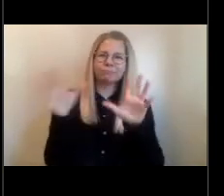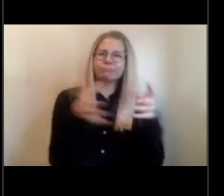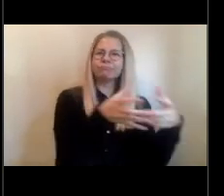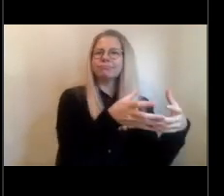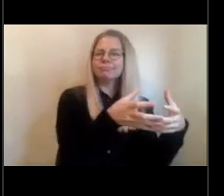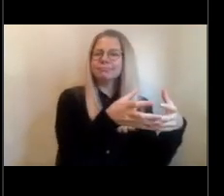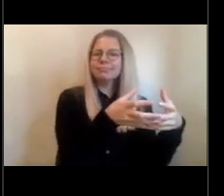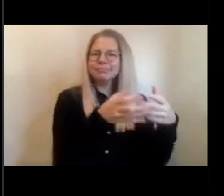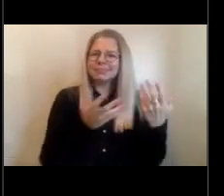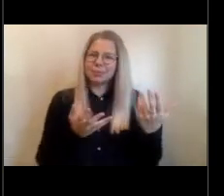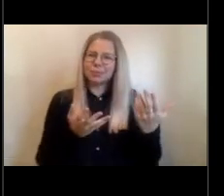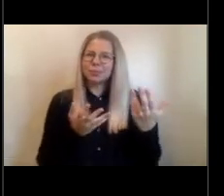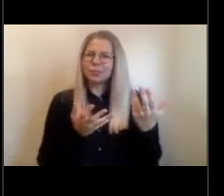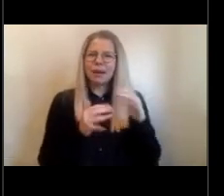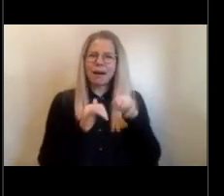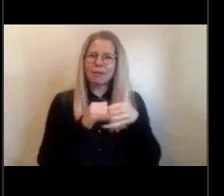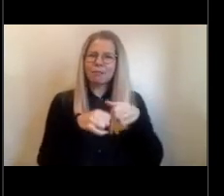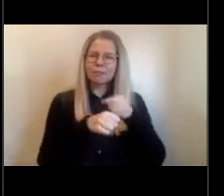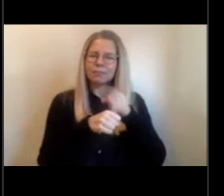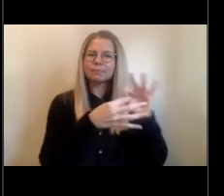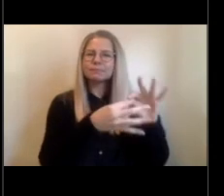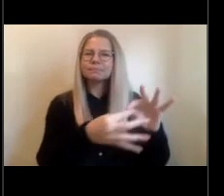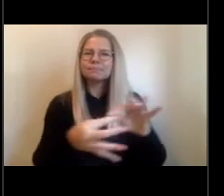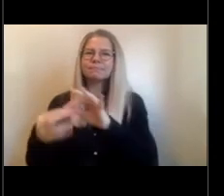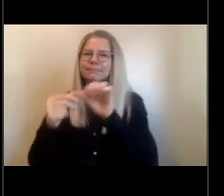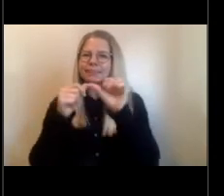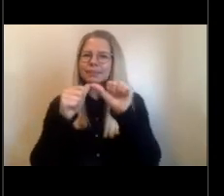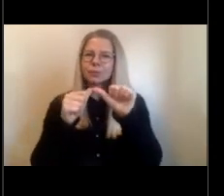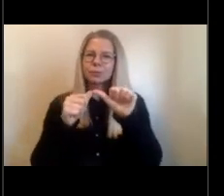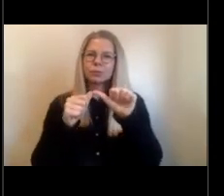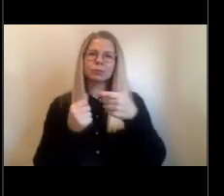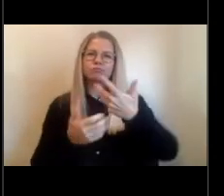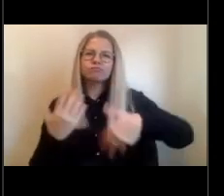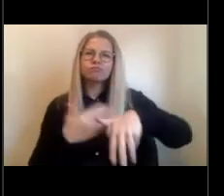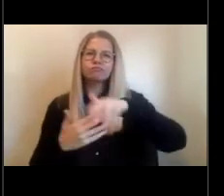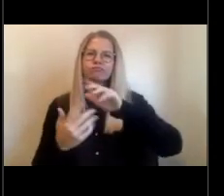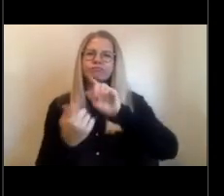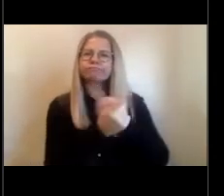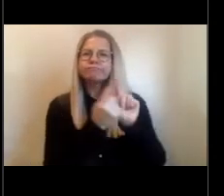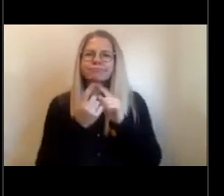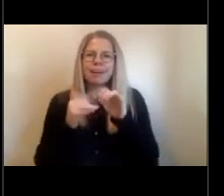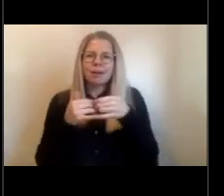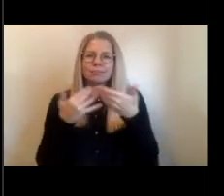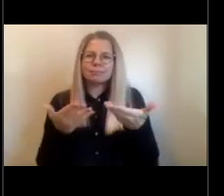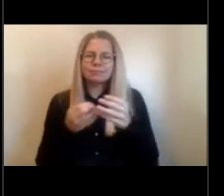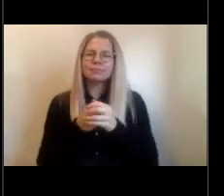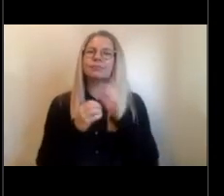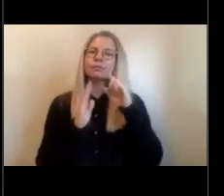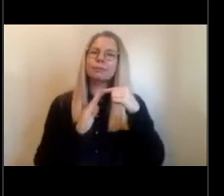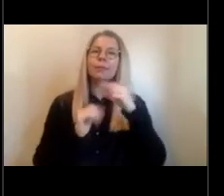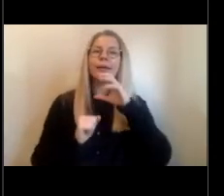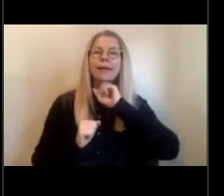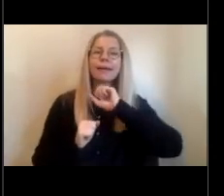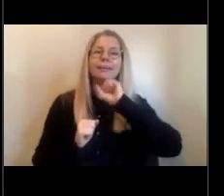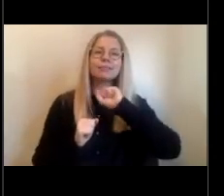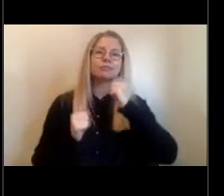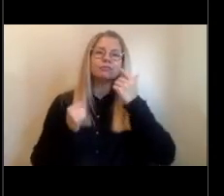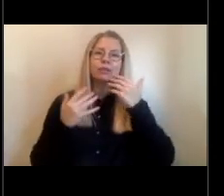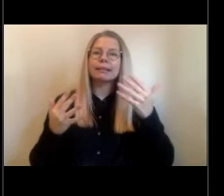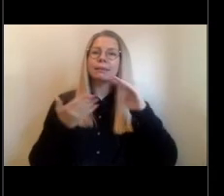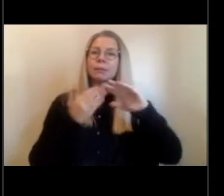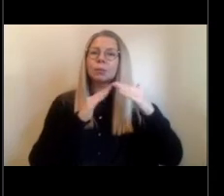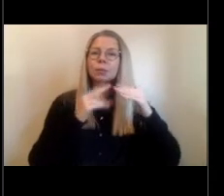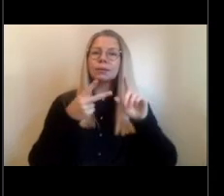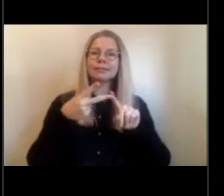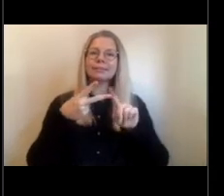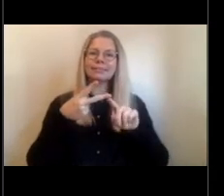really important thing to consider, right? We have to think about things like age-friendly communities. We have to think about intergenerational choirs,